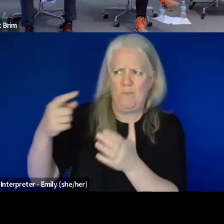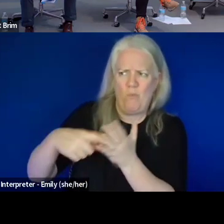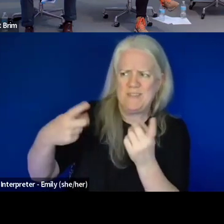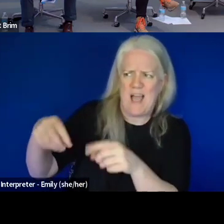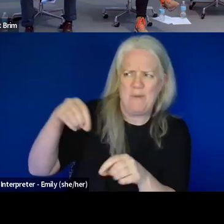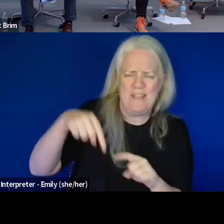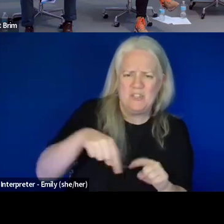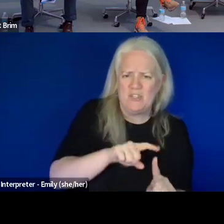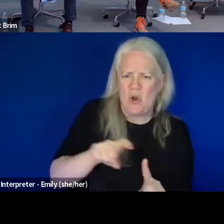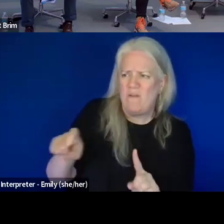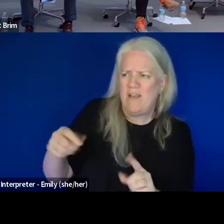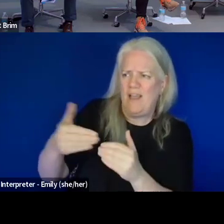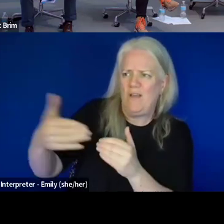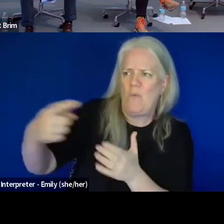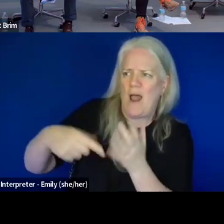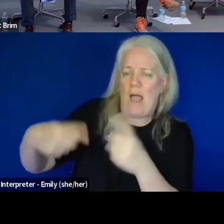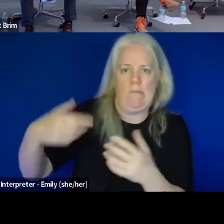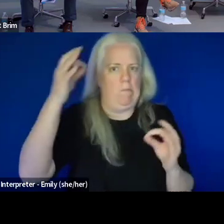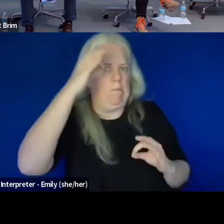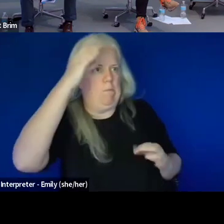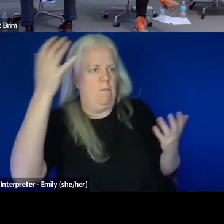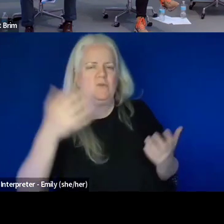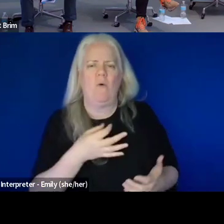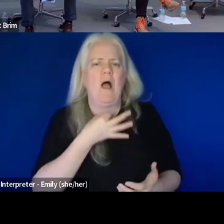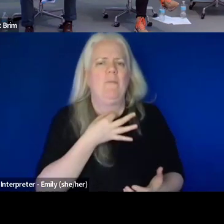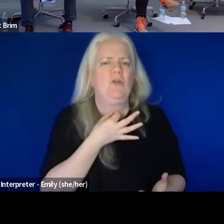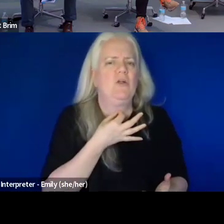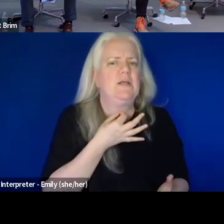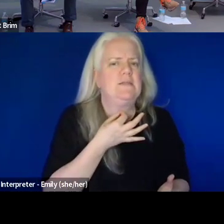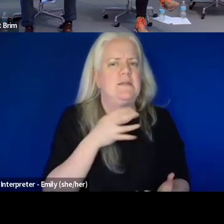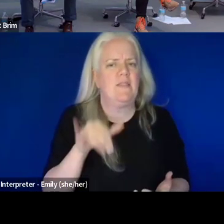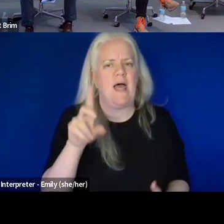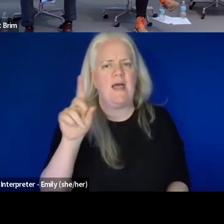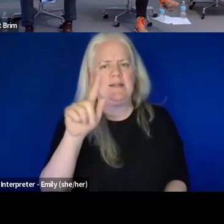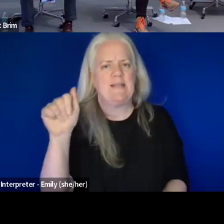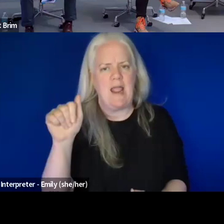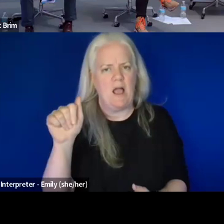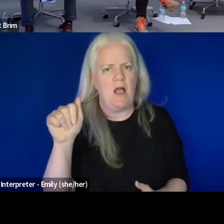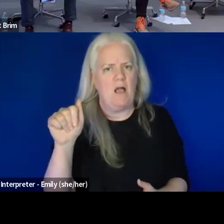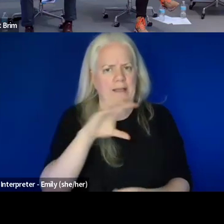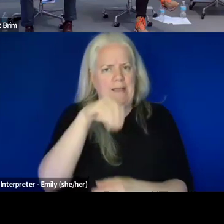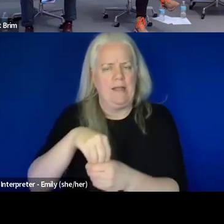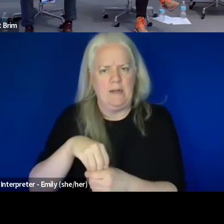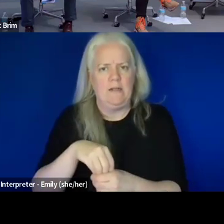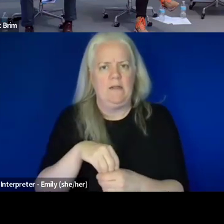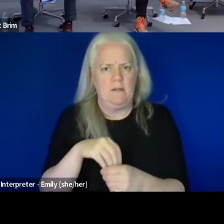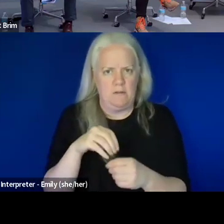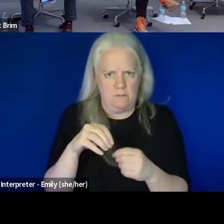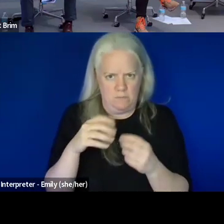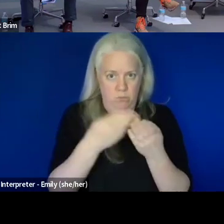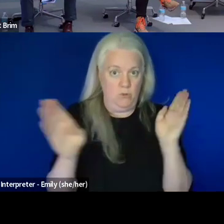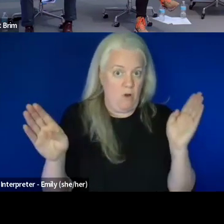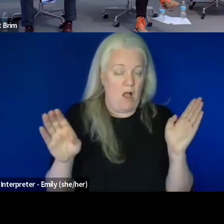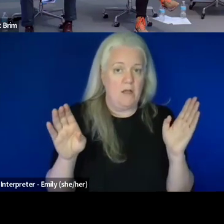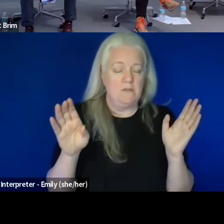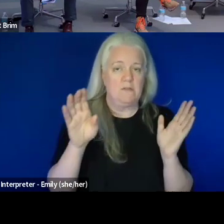so curious what data might have been put into those responses from across CUNY, students asking what their experience has